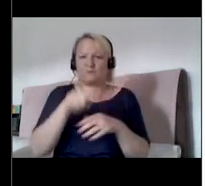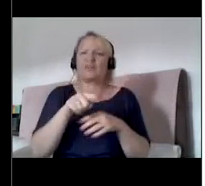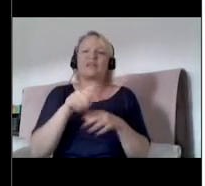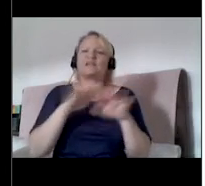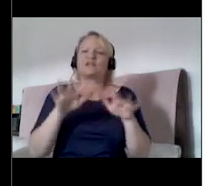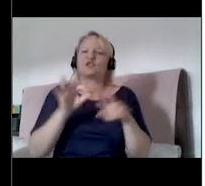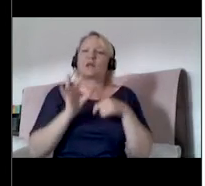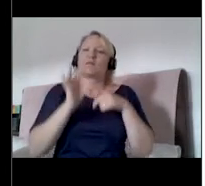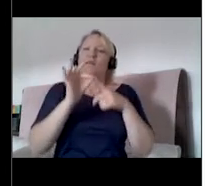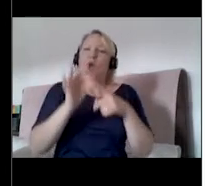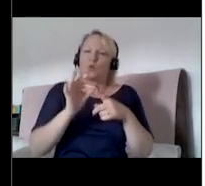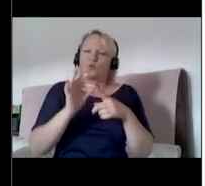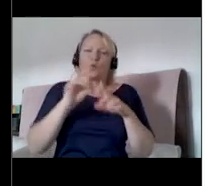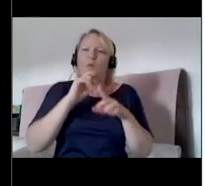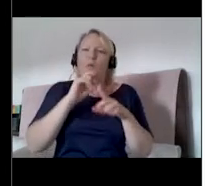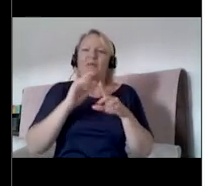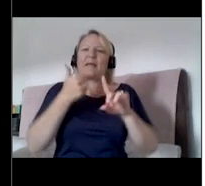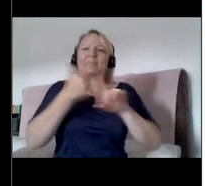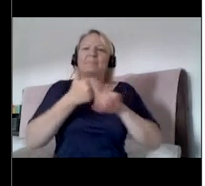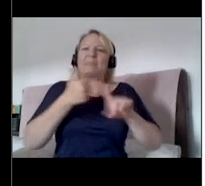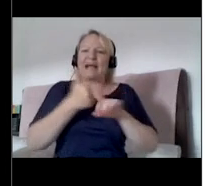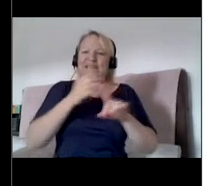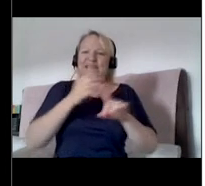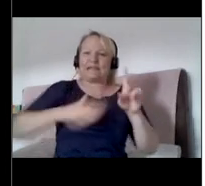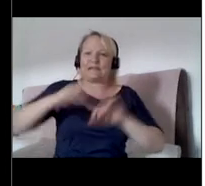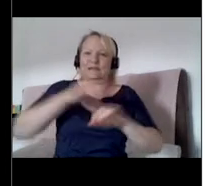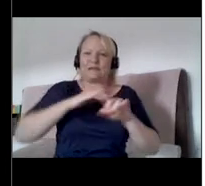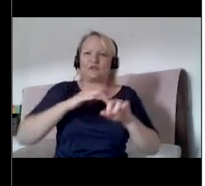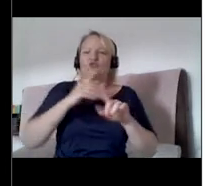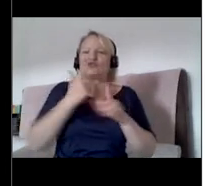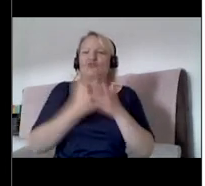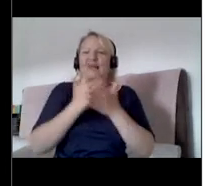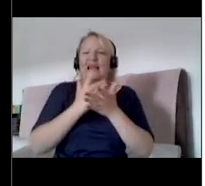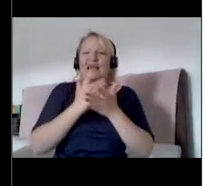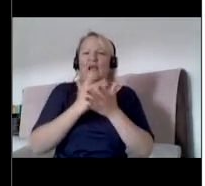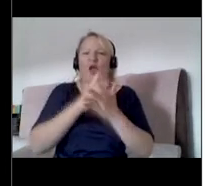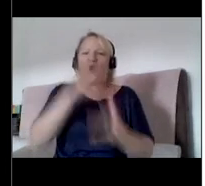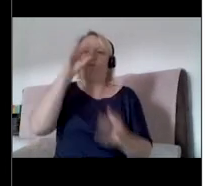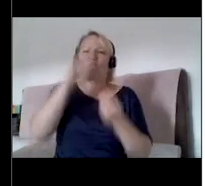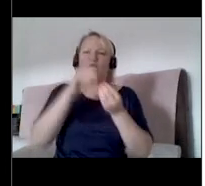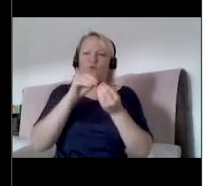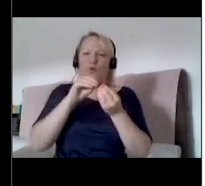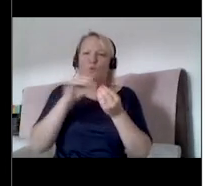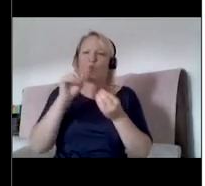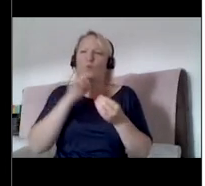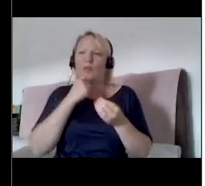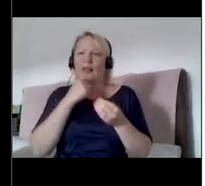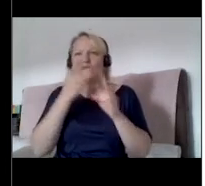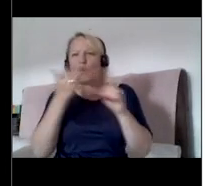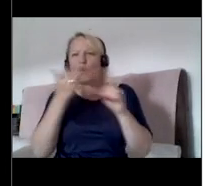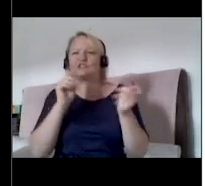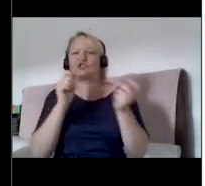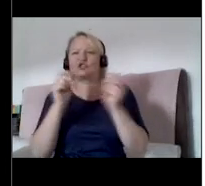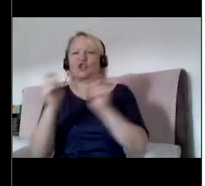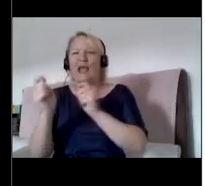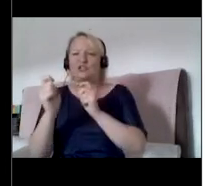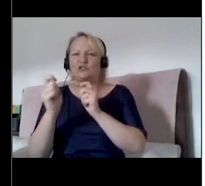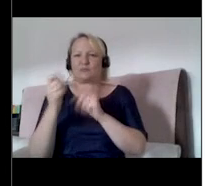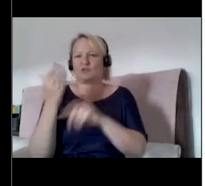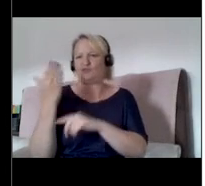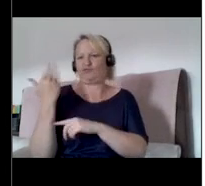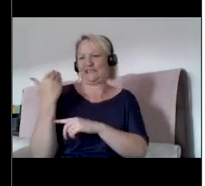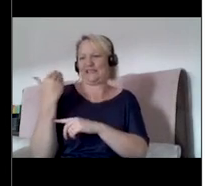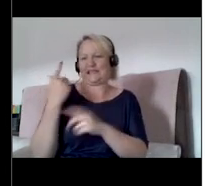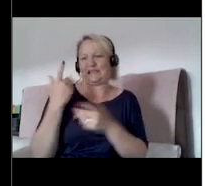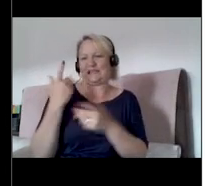rather we're providing you with an overview of some of the more notable elements and changes since our design refinement